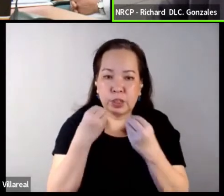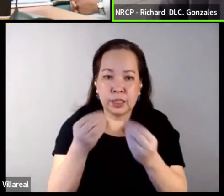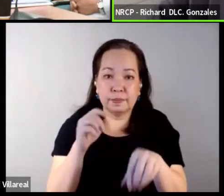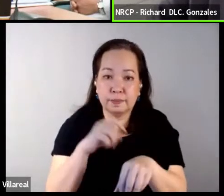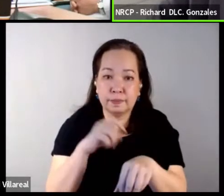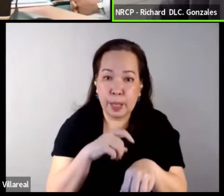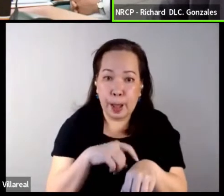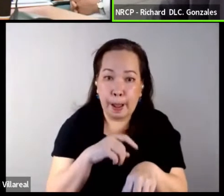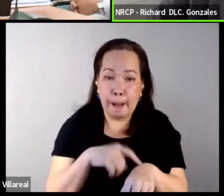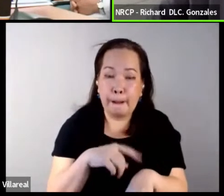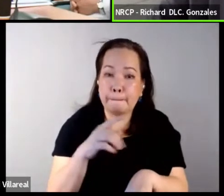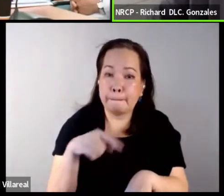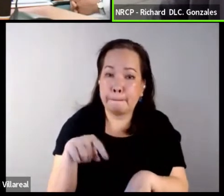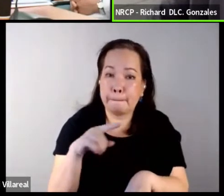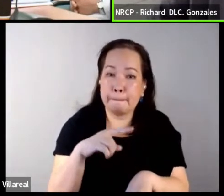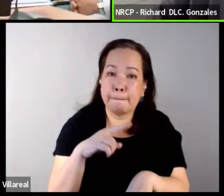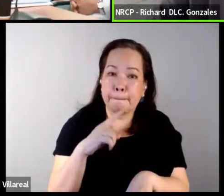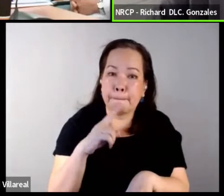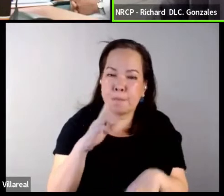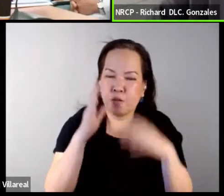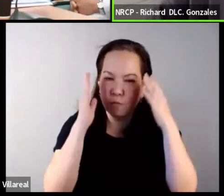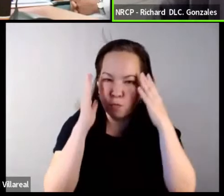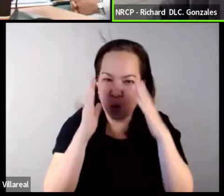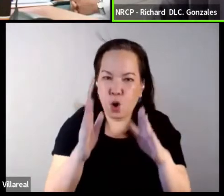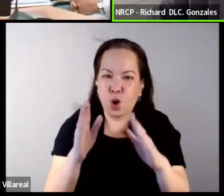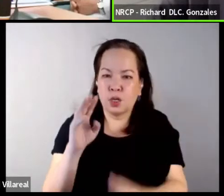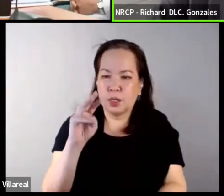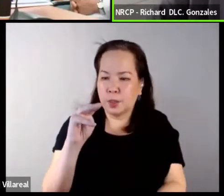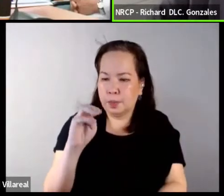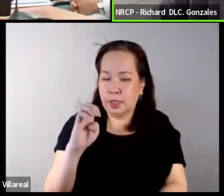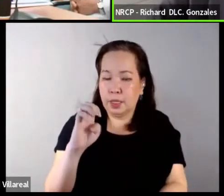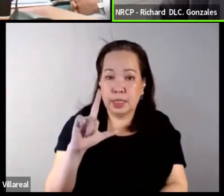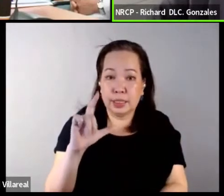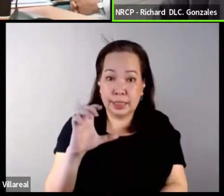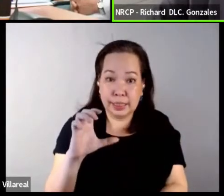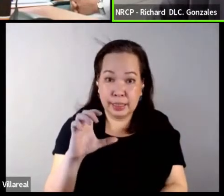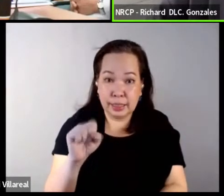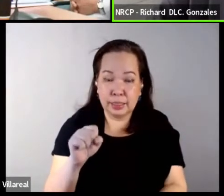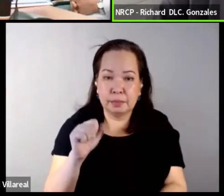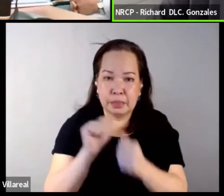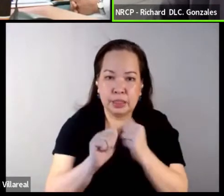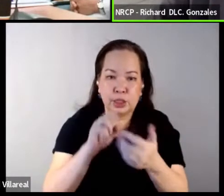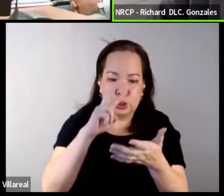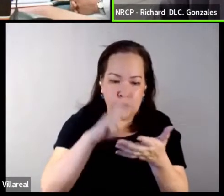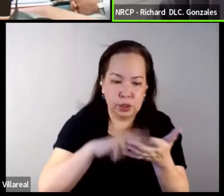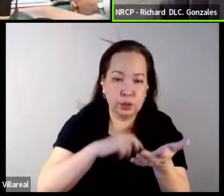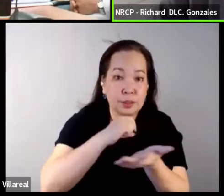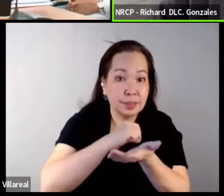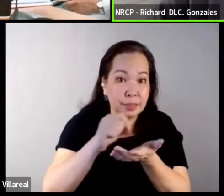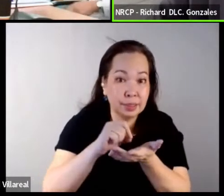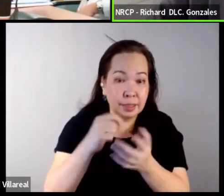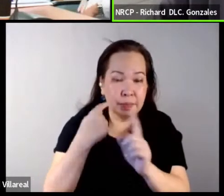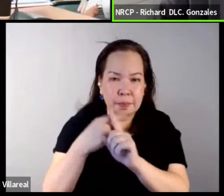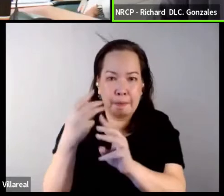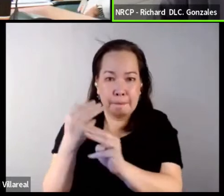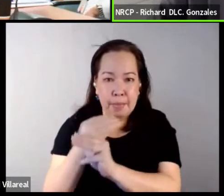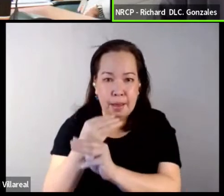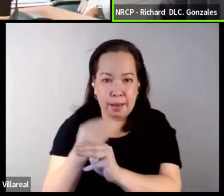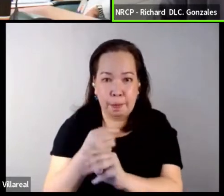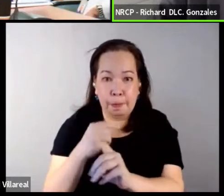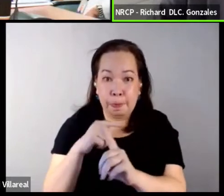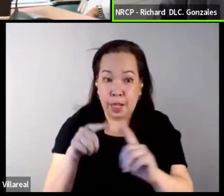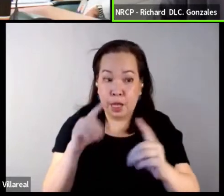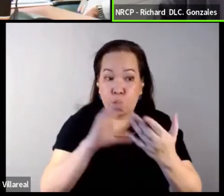core and foundation and essential learning competencies, primarily literacy and numeracy. However, the curriculum